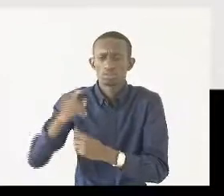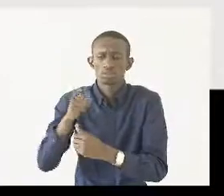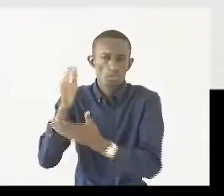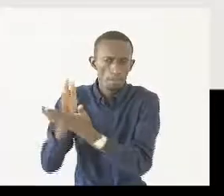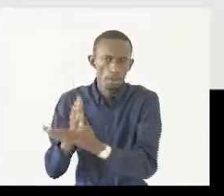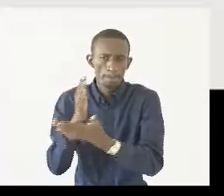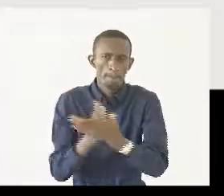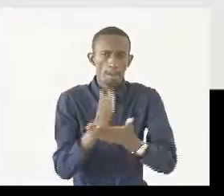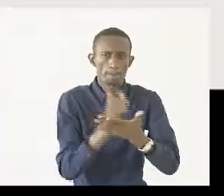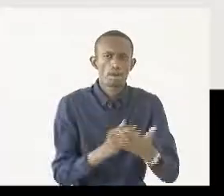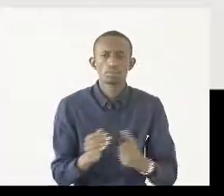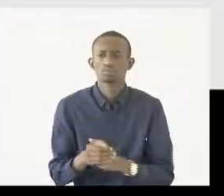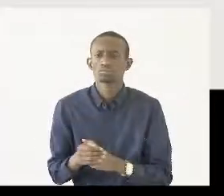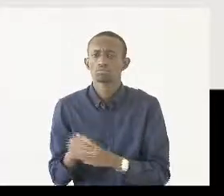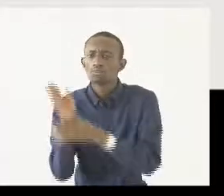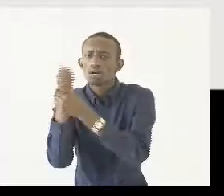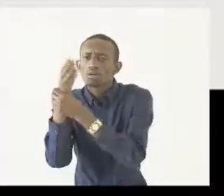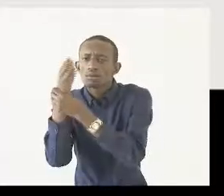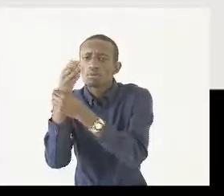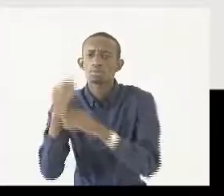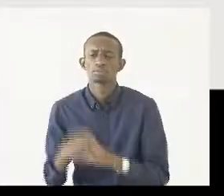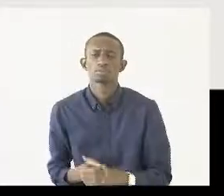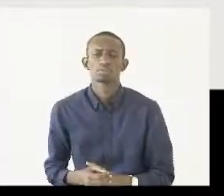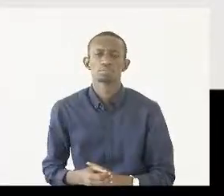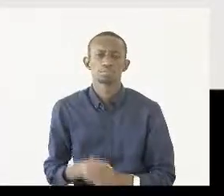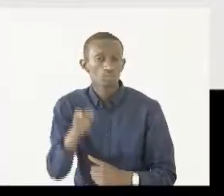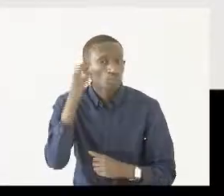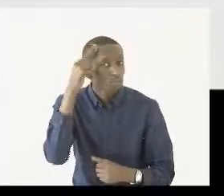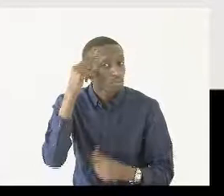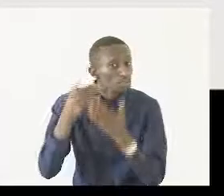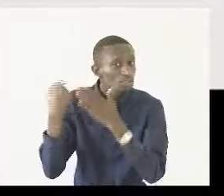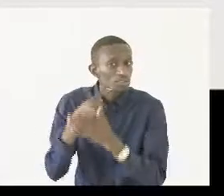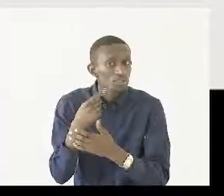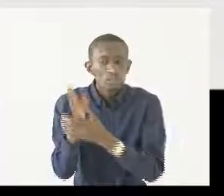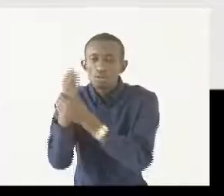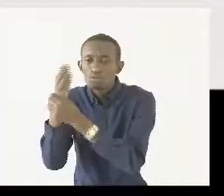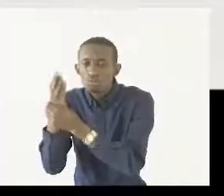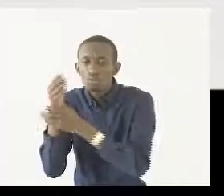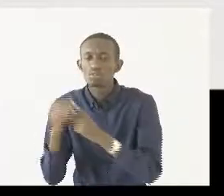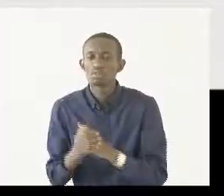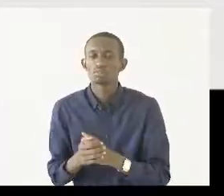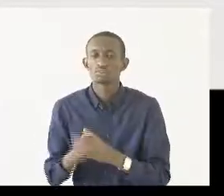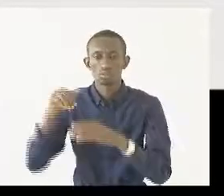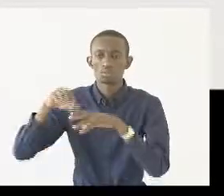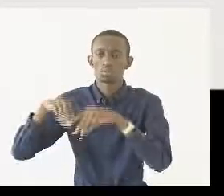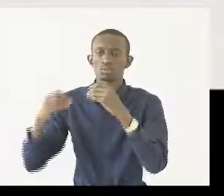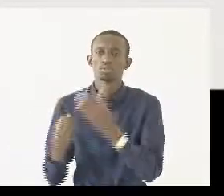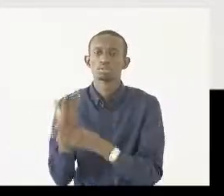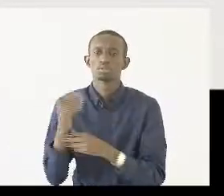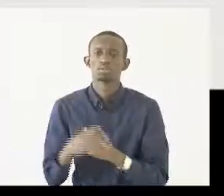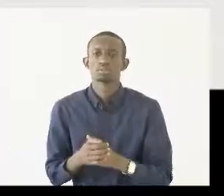the parts of the flower. And remember, we said flowering plants. That means they